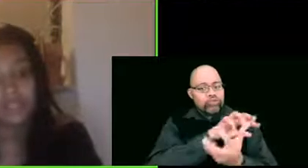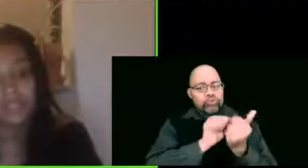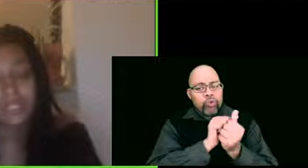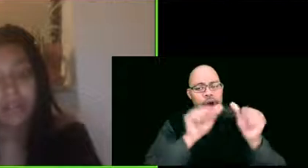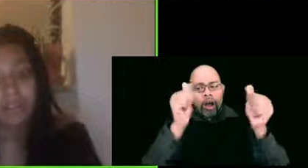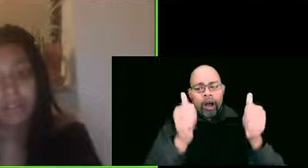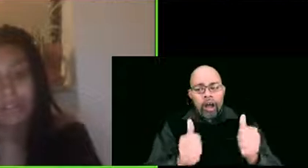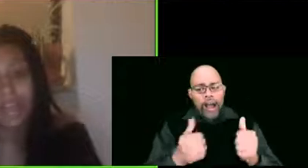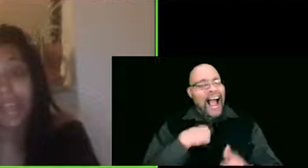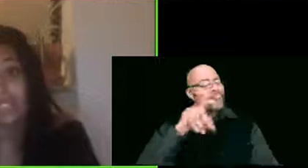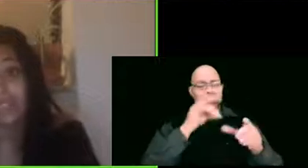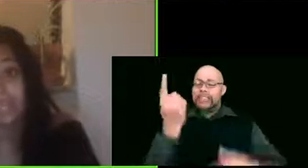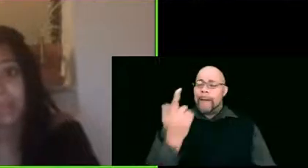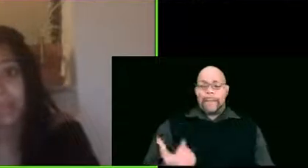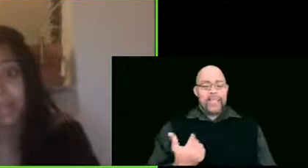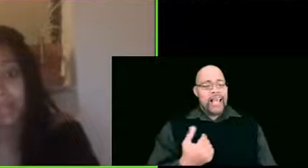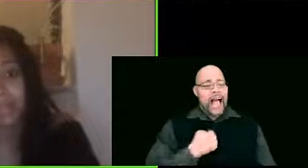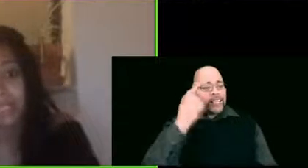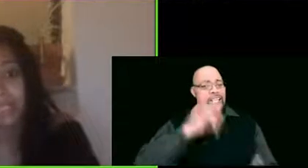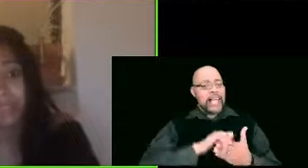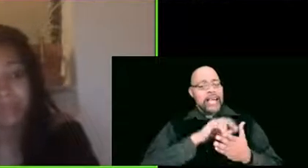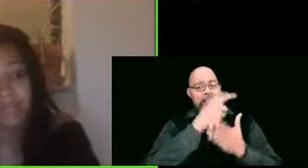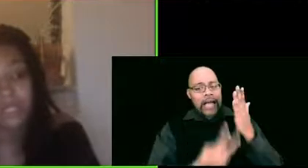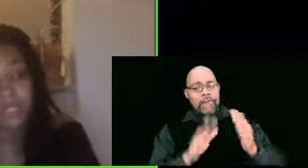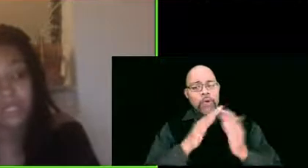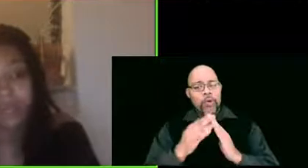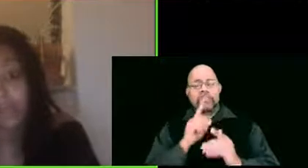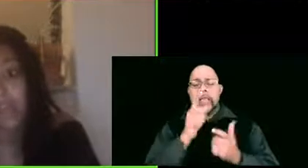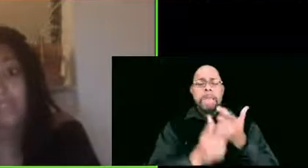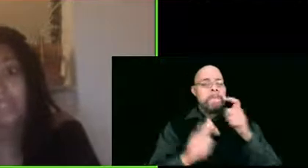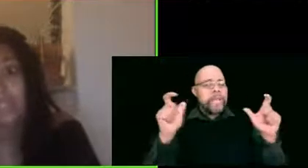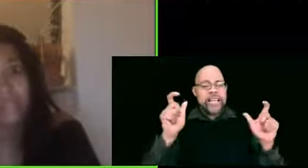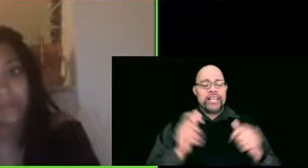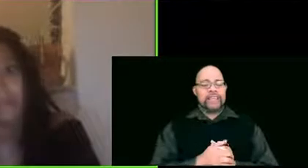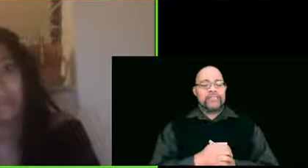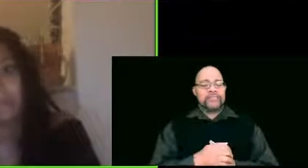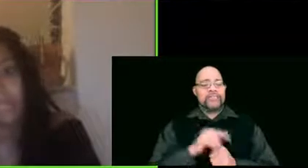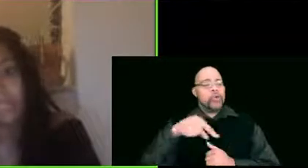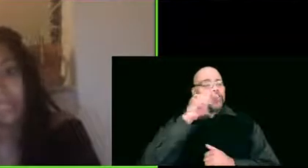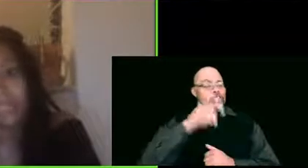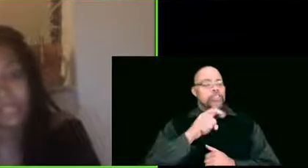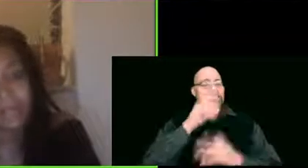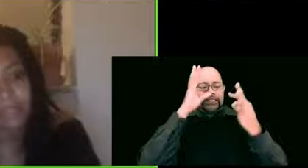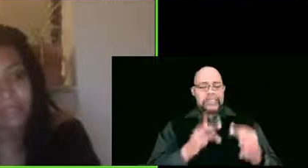being destroyed. So I felt that I had to do something about it. And I think the diving community is so large and so global that we should absolutely